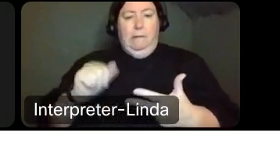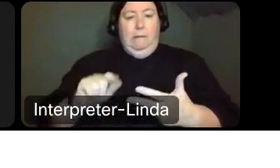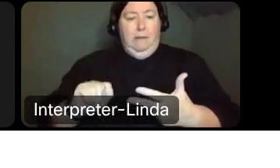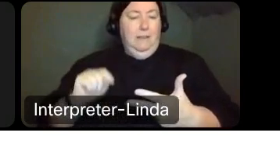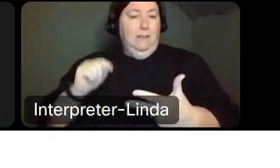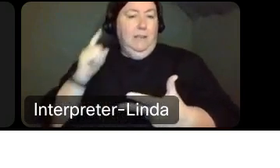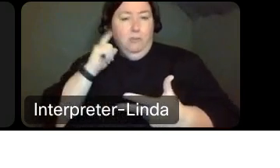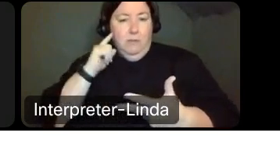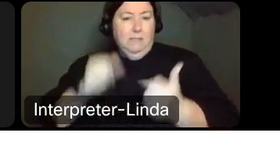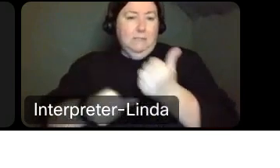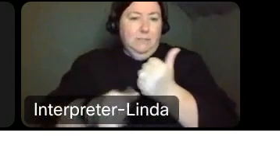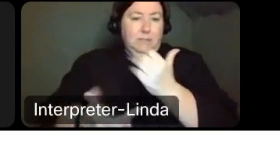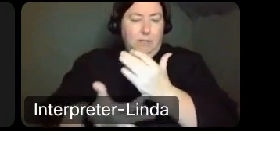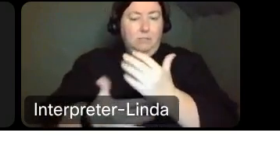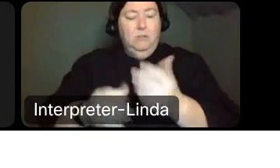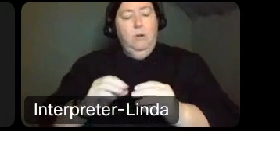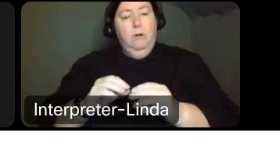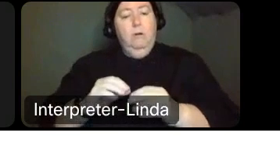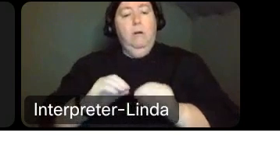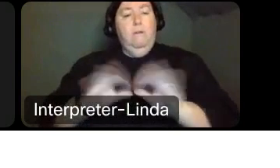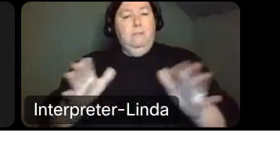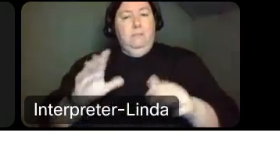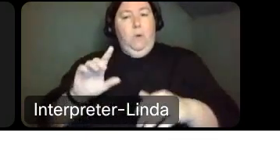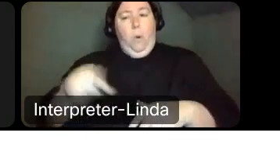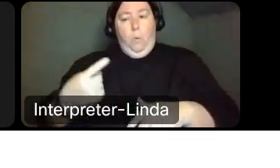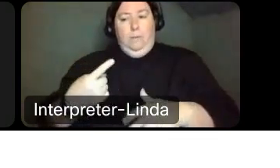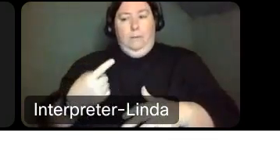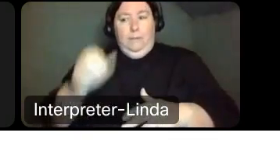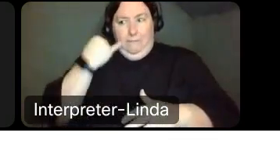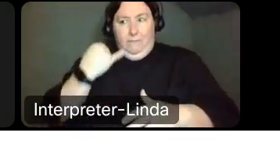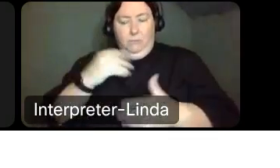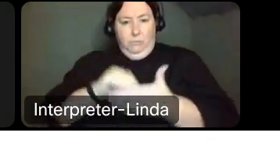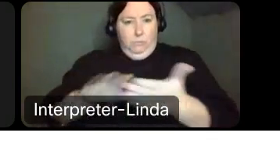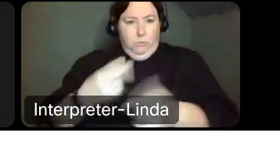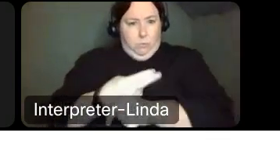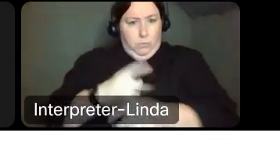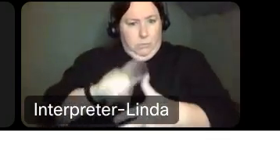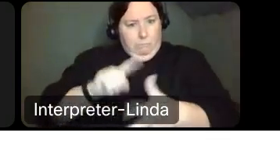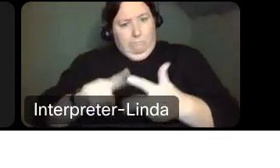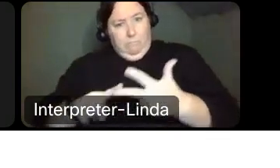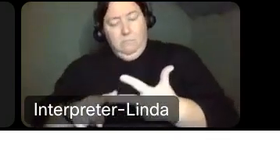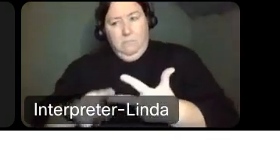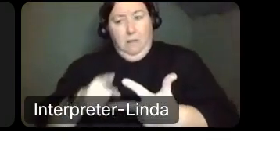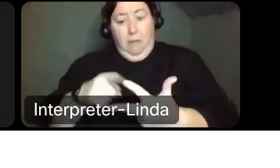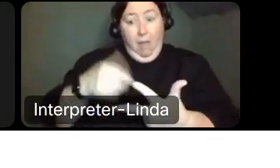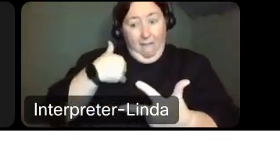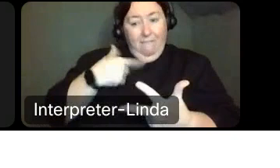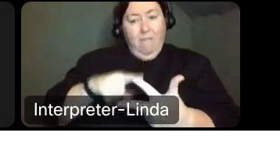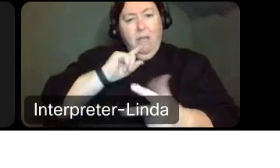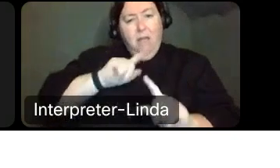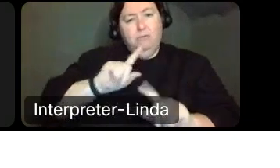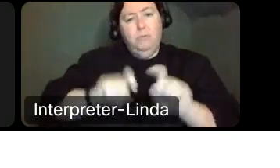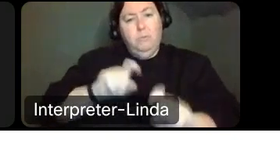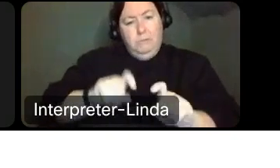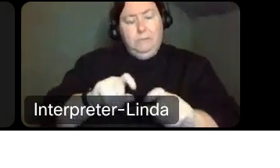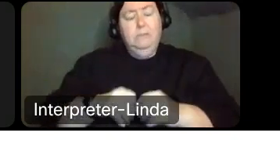course, needing to answer questions that apply to that student, whatever technology they have. But this is something where you